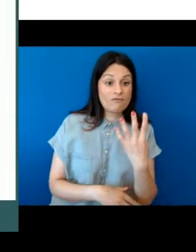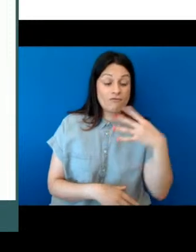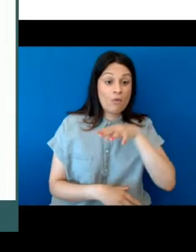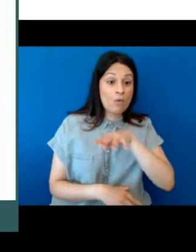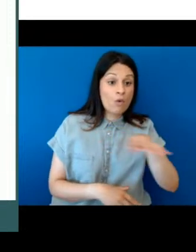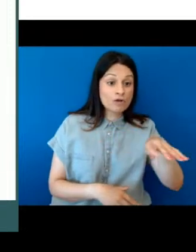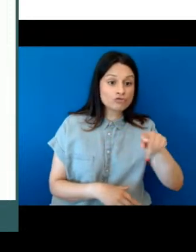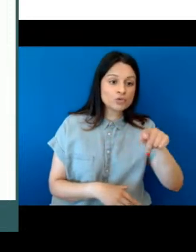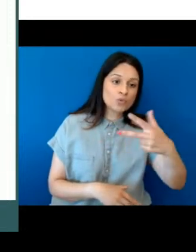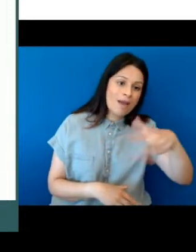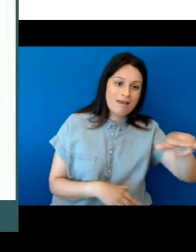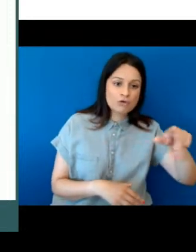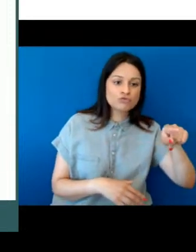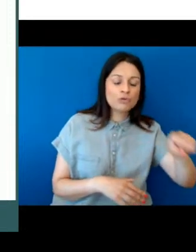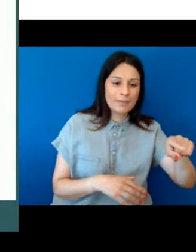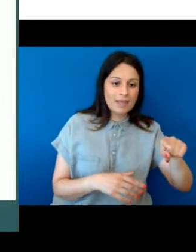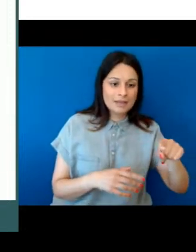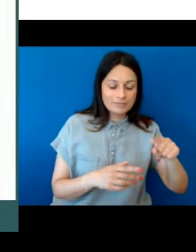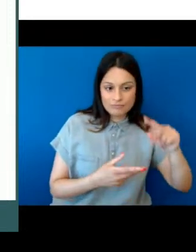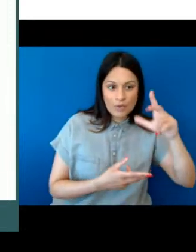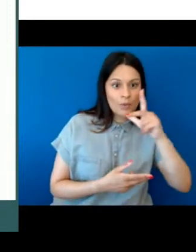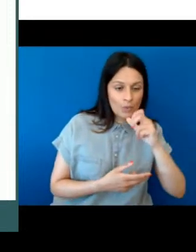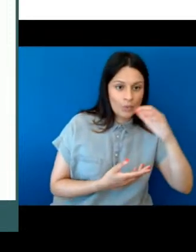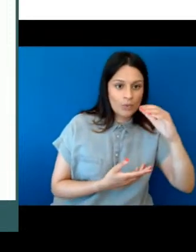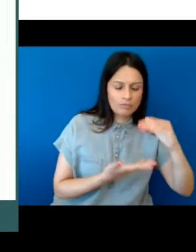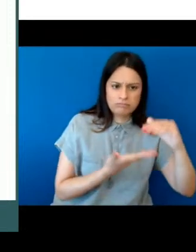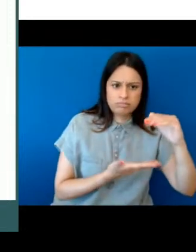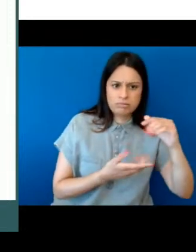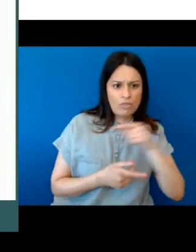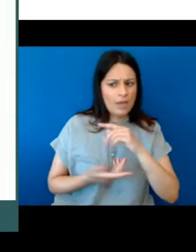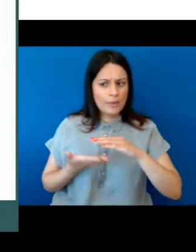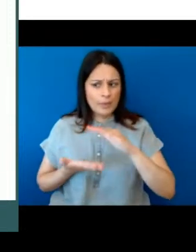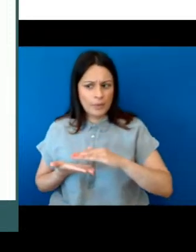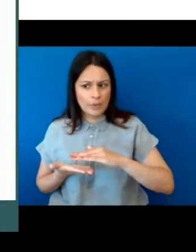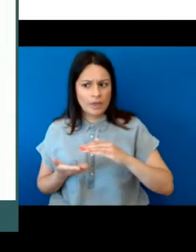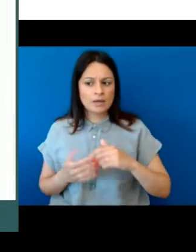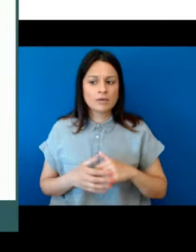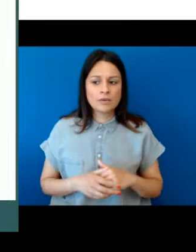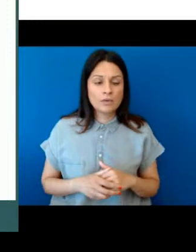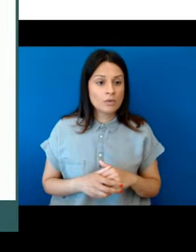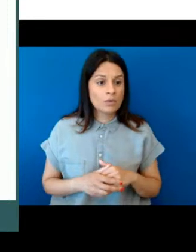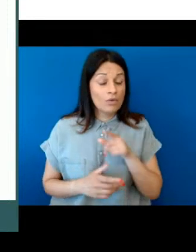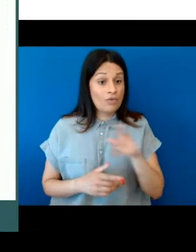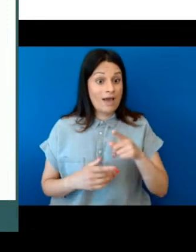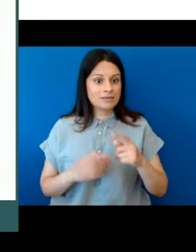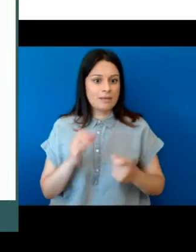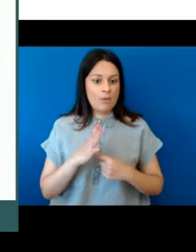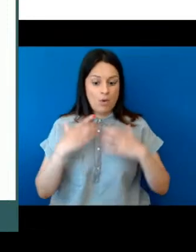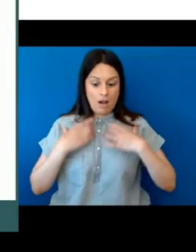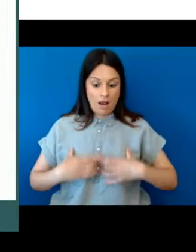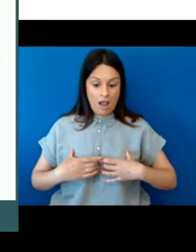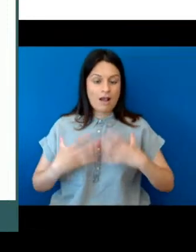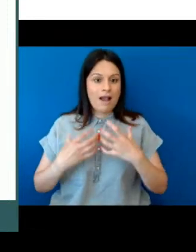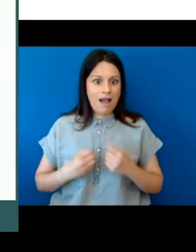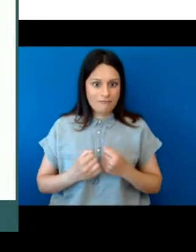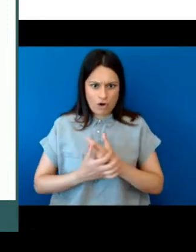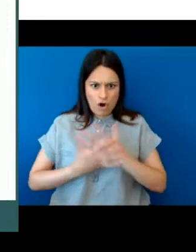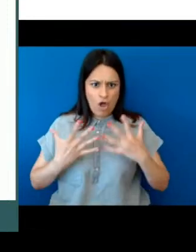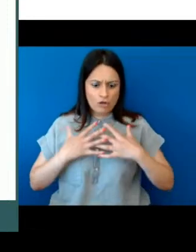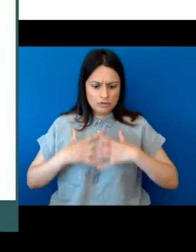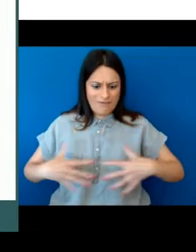budesonide. And that's important because the lung has a huge surface area. It's like a tennis